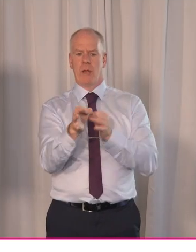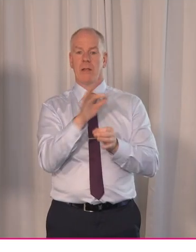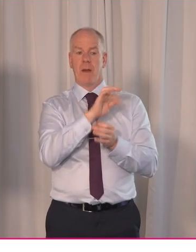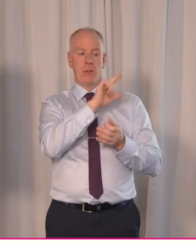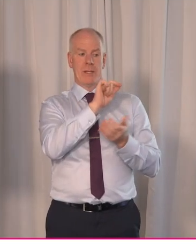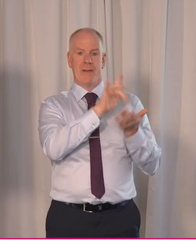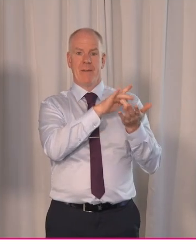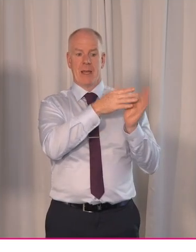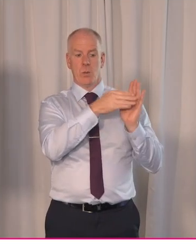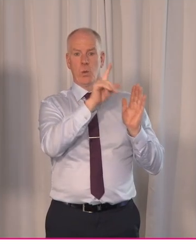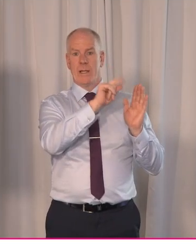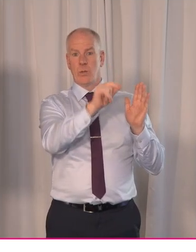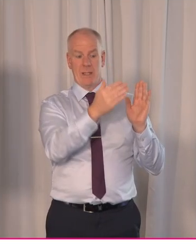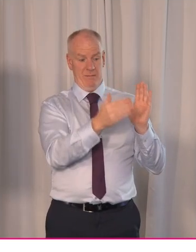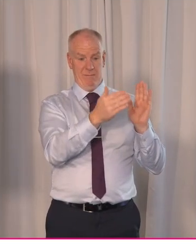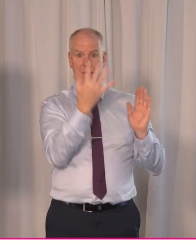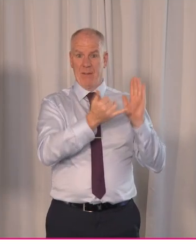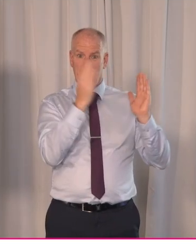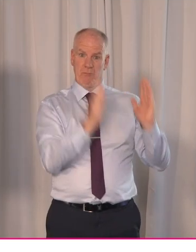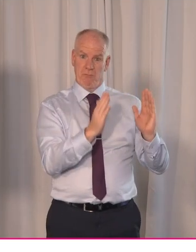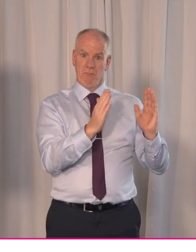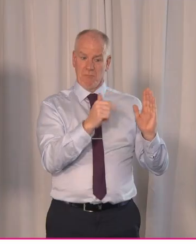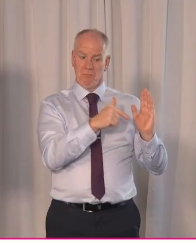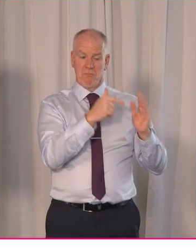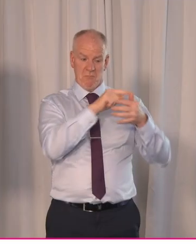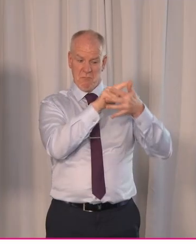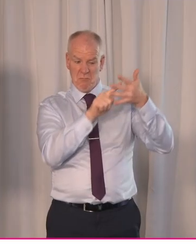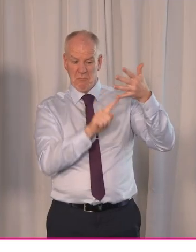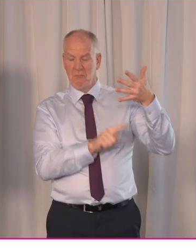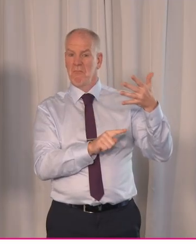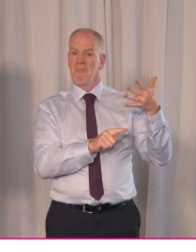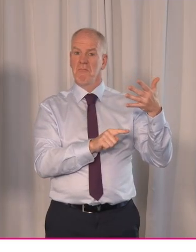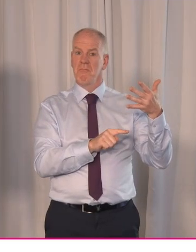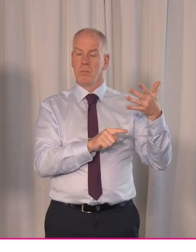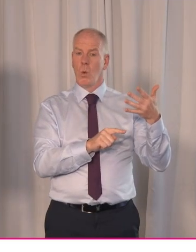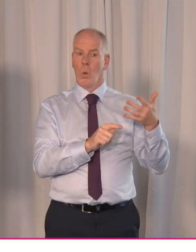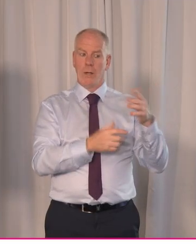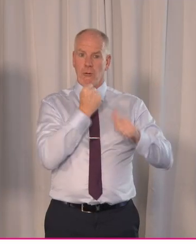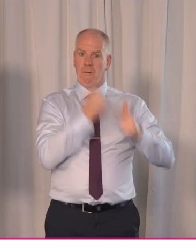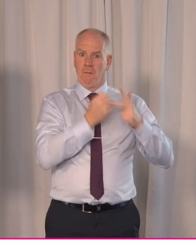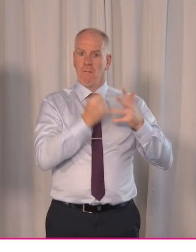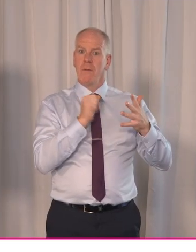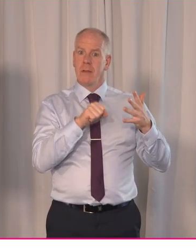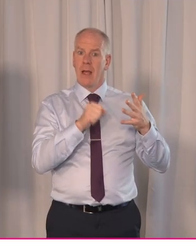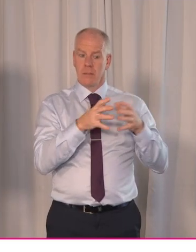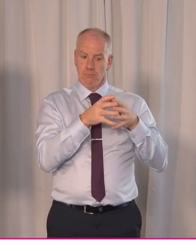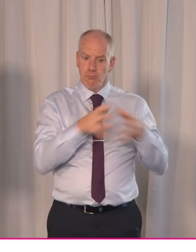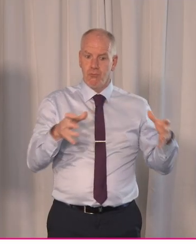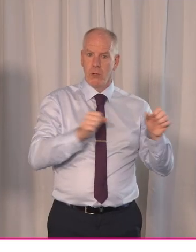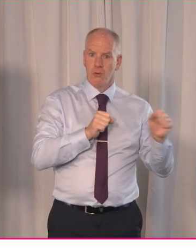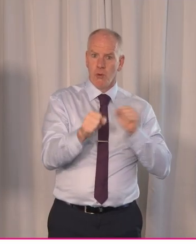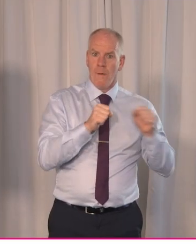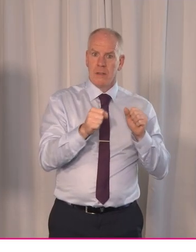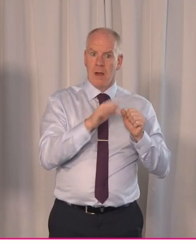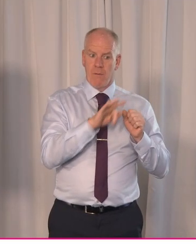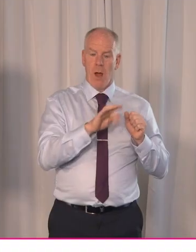to 2020, there were quite a number of relatively rapid achievements and expansion of services in that